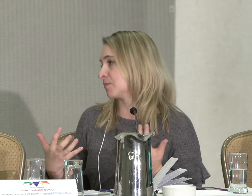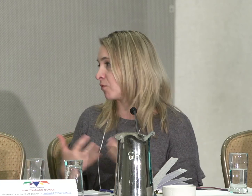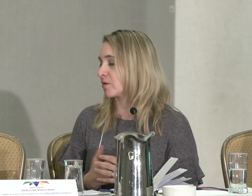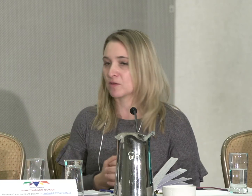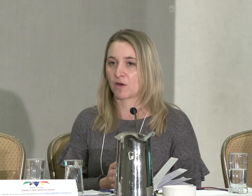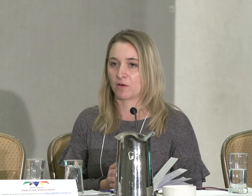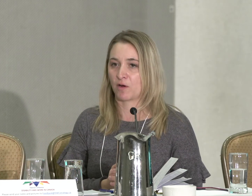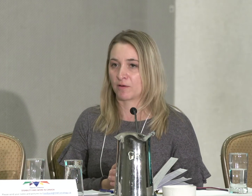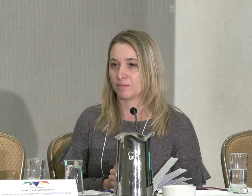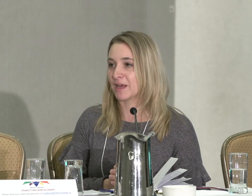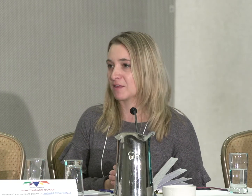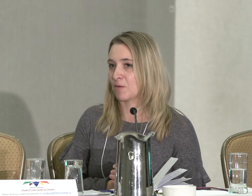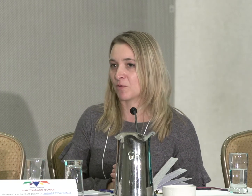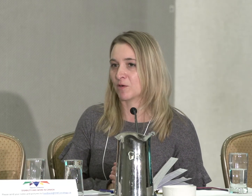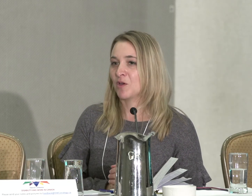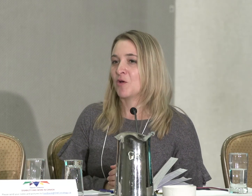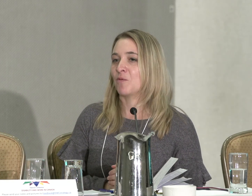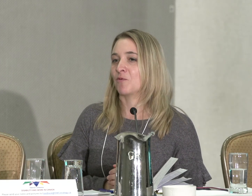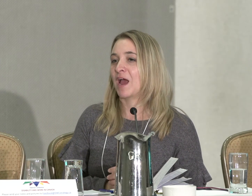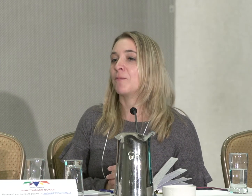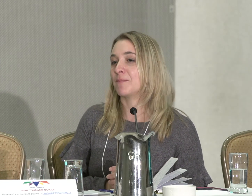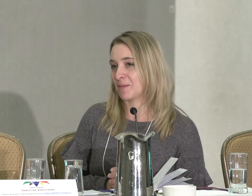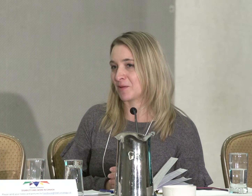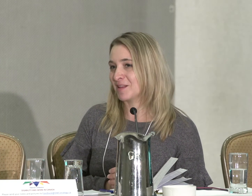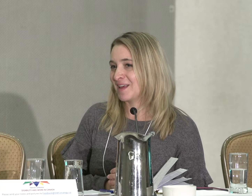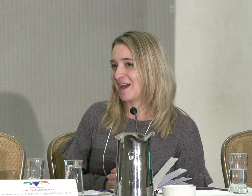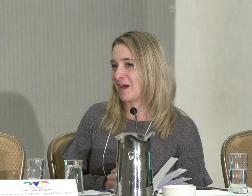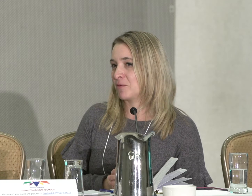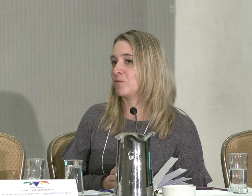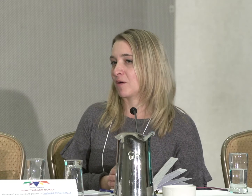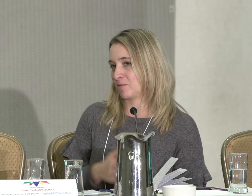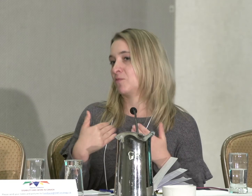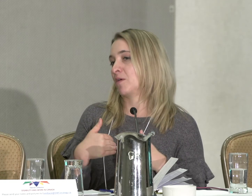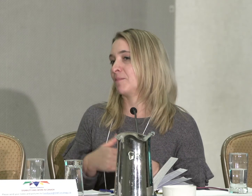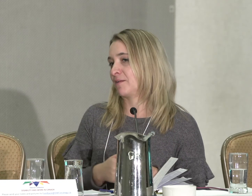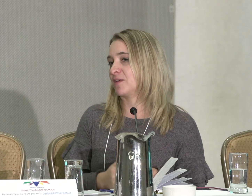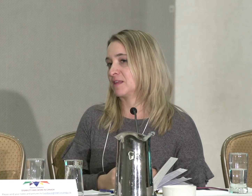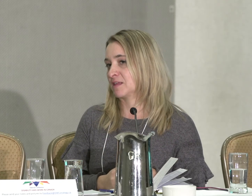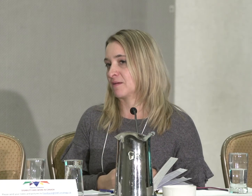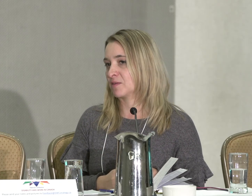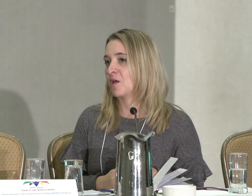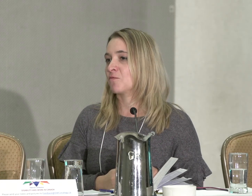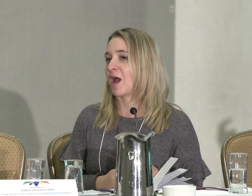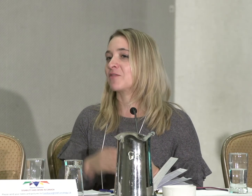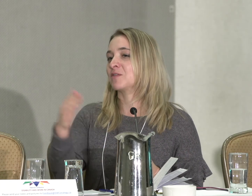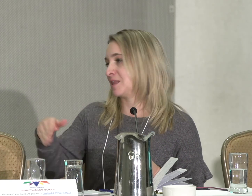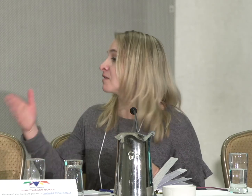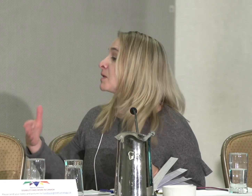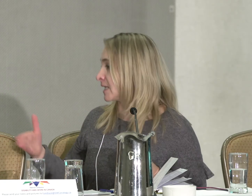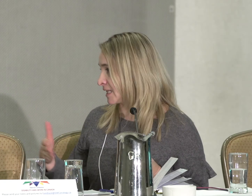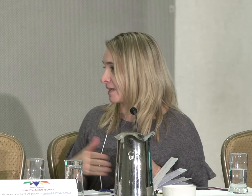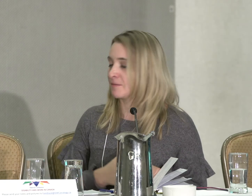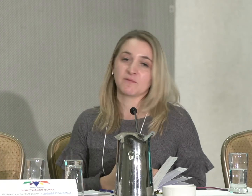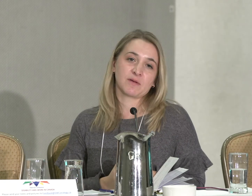kinds of supports are in place when we're helping people who are on benefit systems, rather than